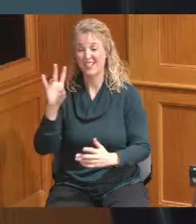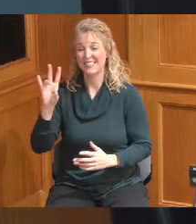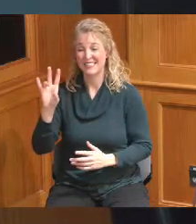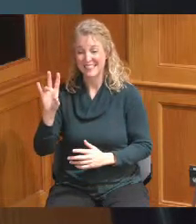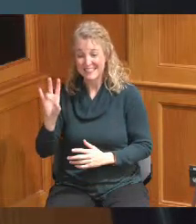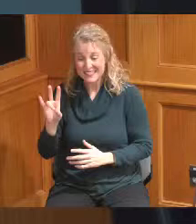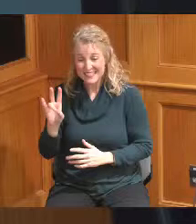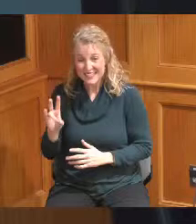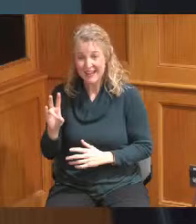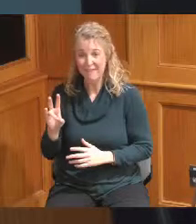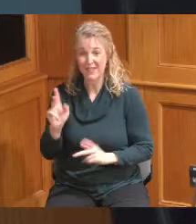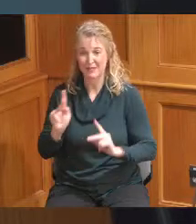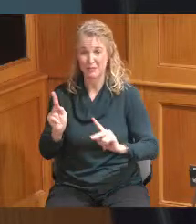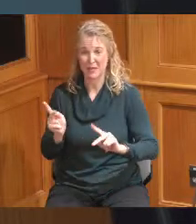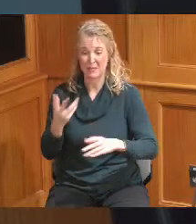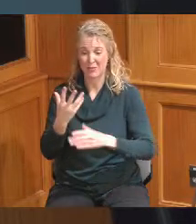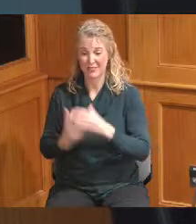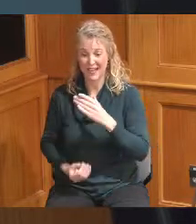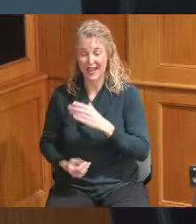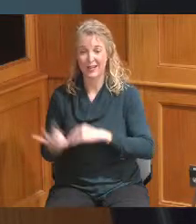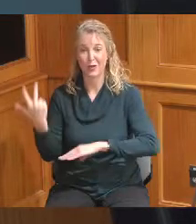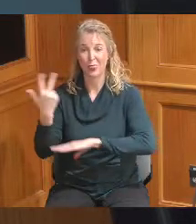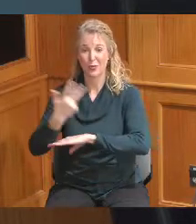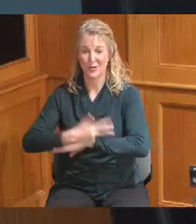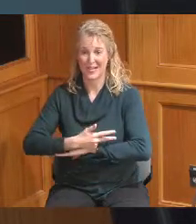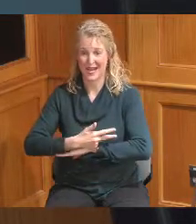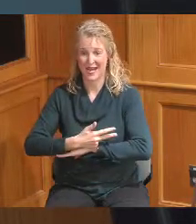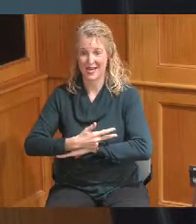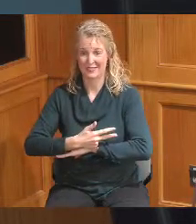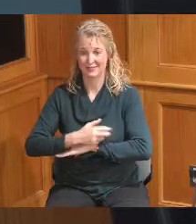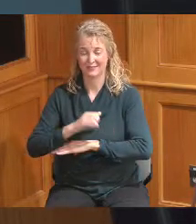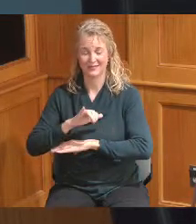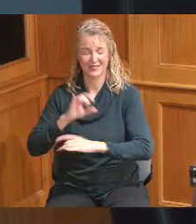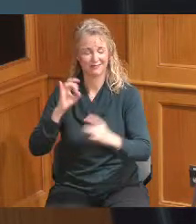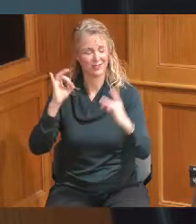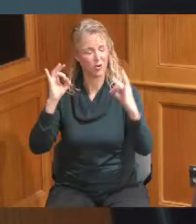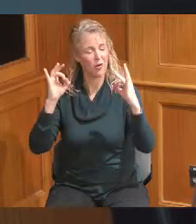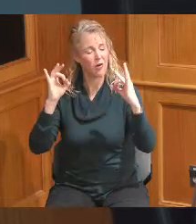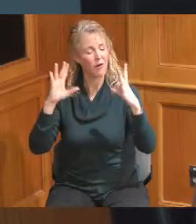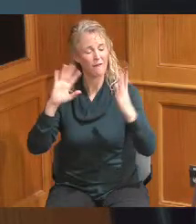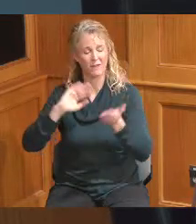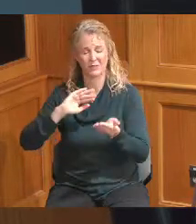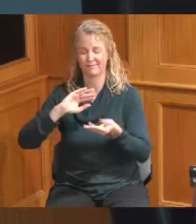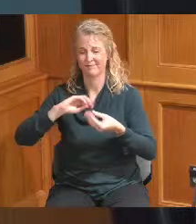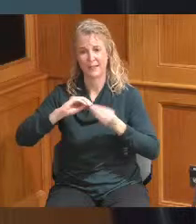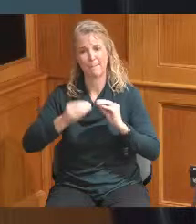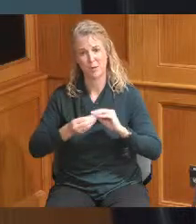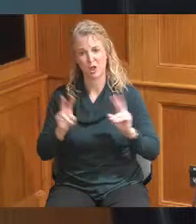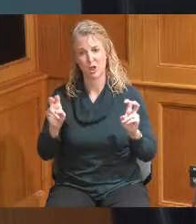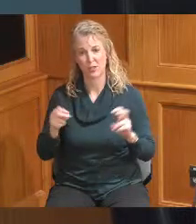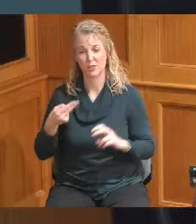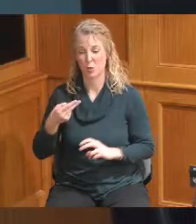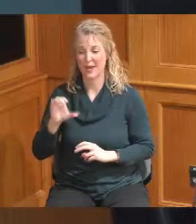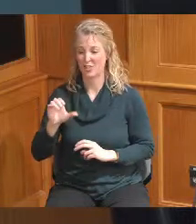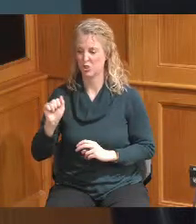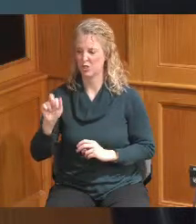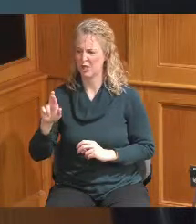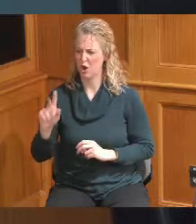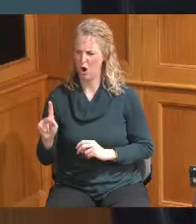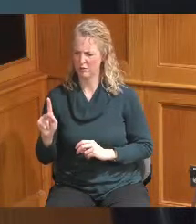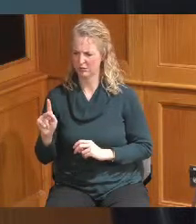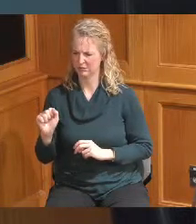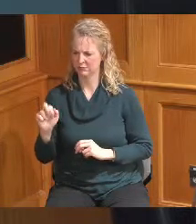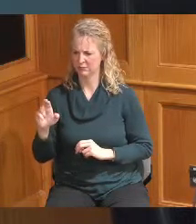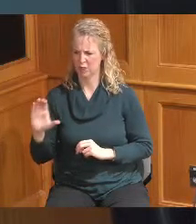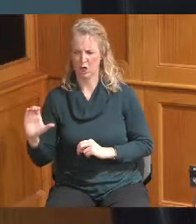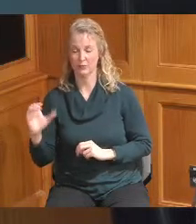over the span of 3 days in Hamilton County, which is a very high number. And so HCRC just met yesterday, and we were